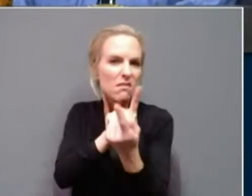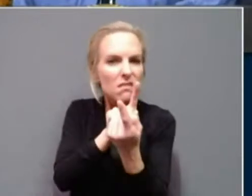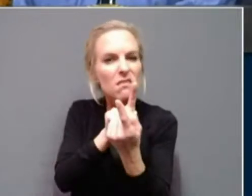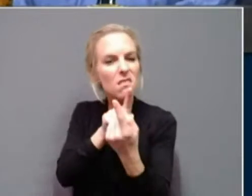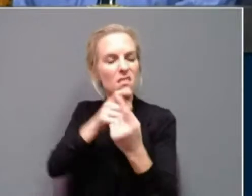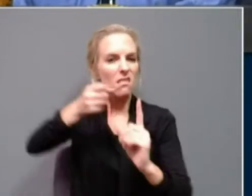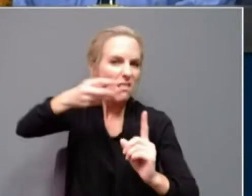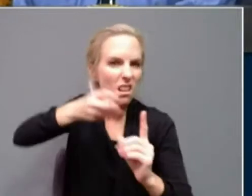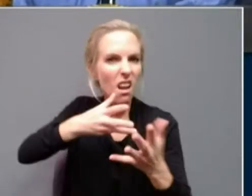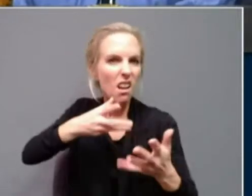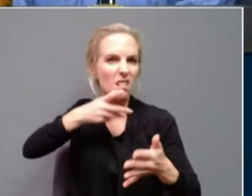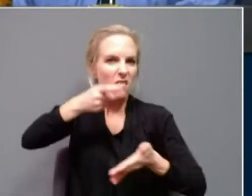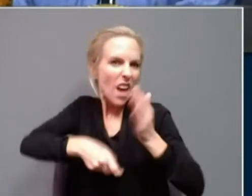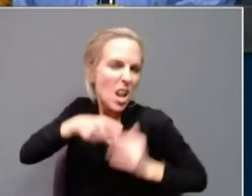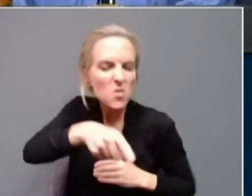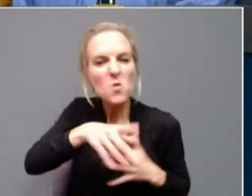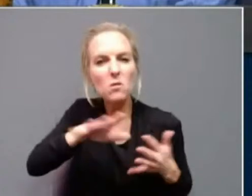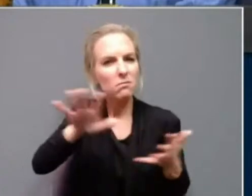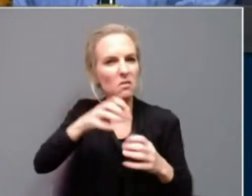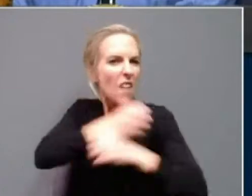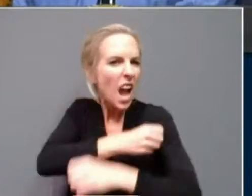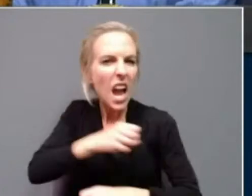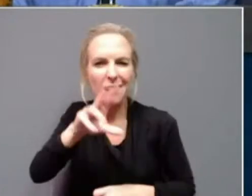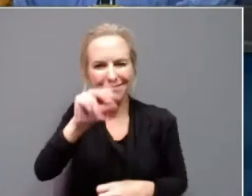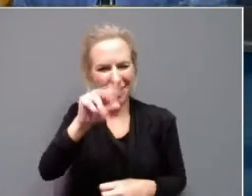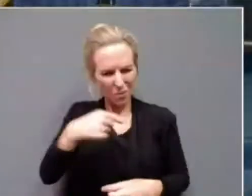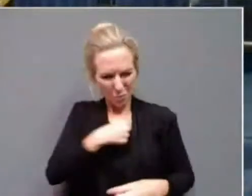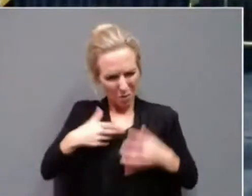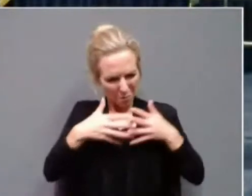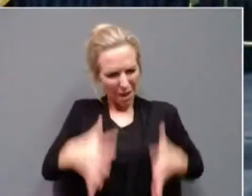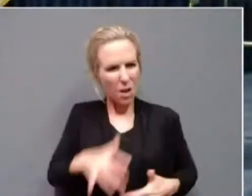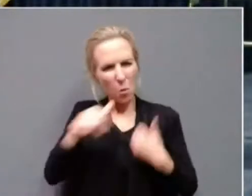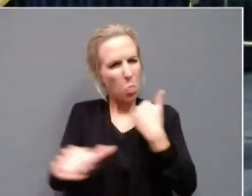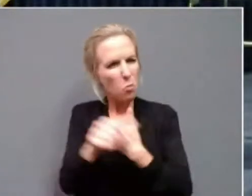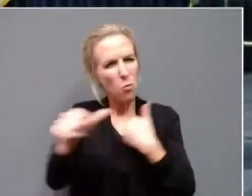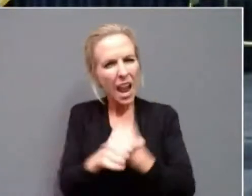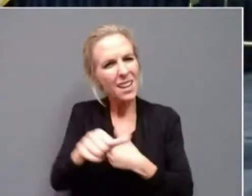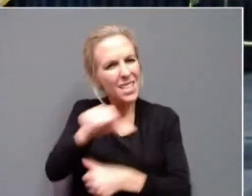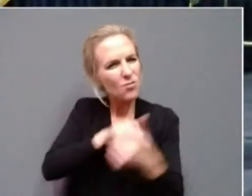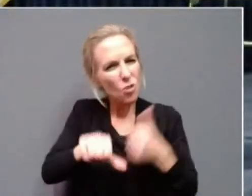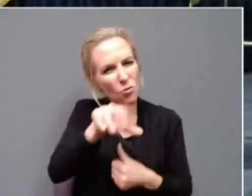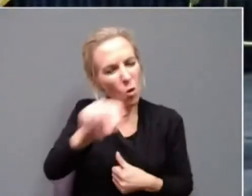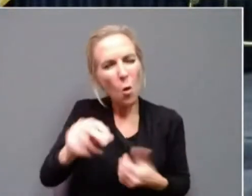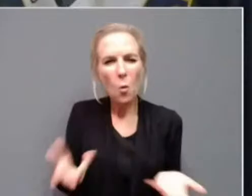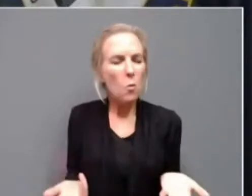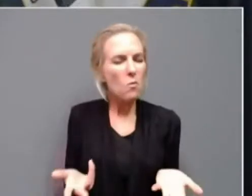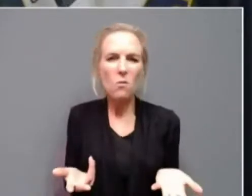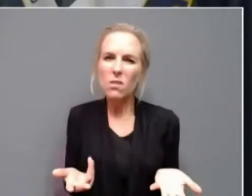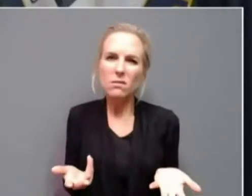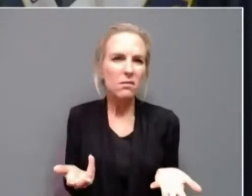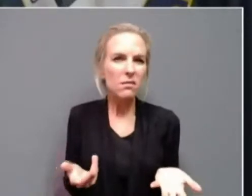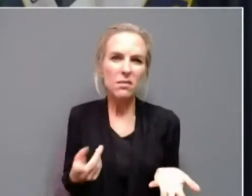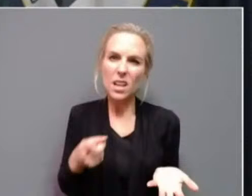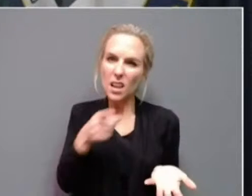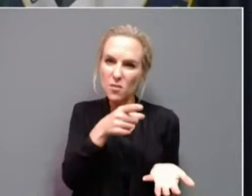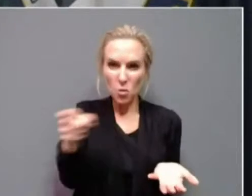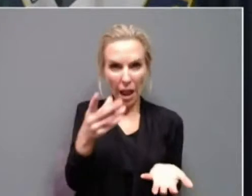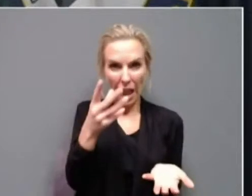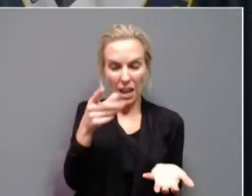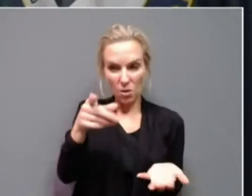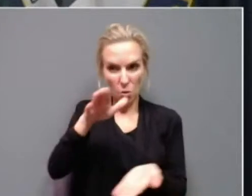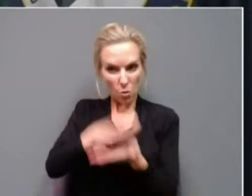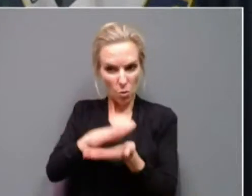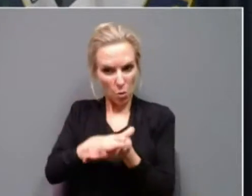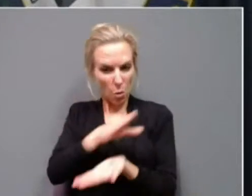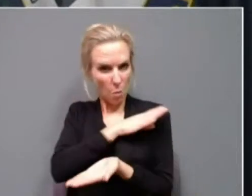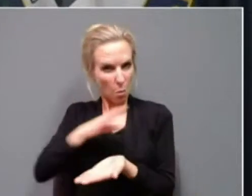you. That is not who we are as Americans. We don't threaten one another. And if you are outside a school board meeting being a